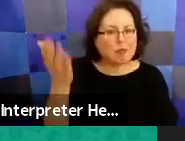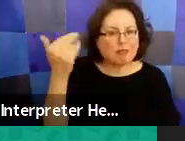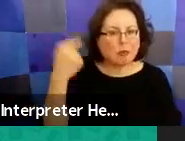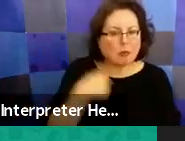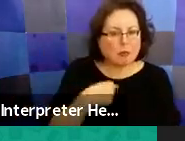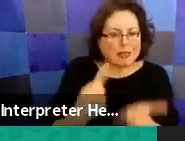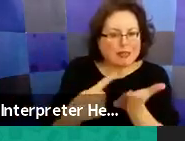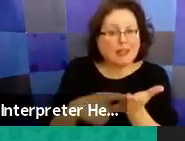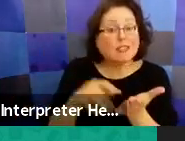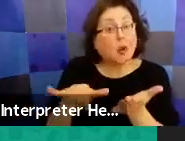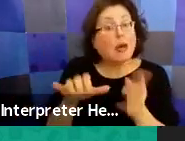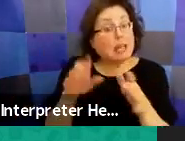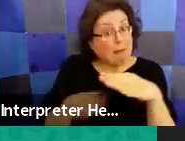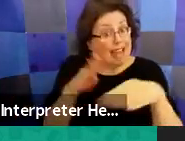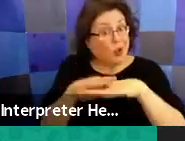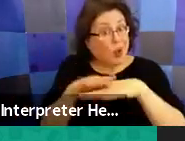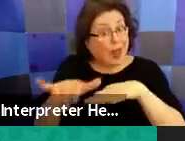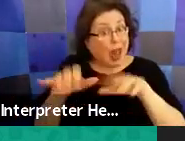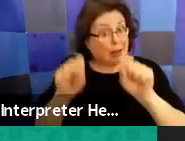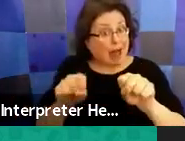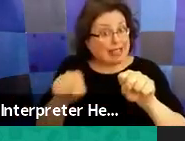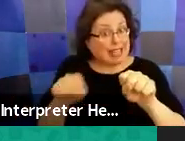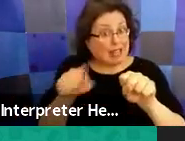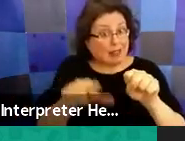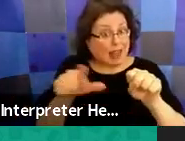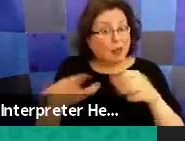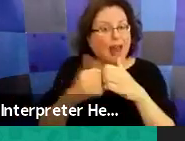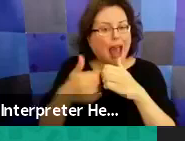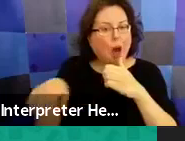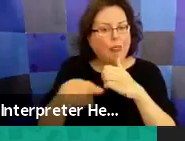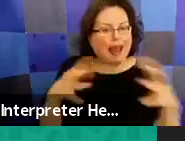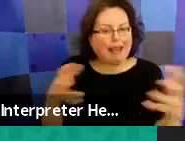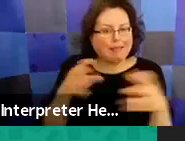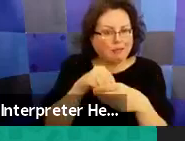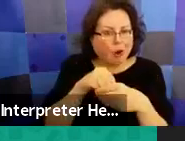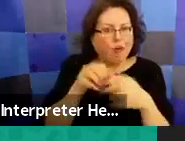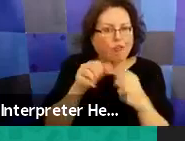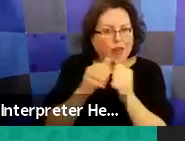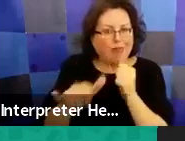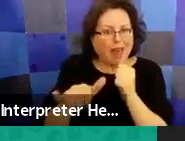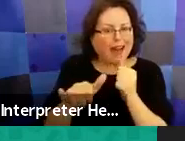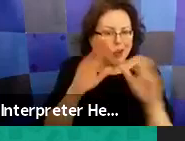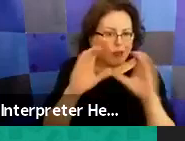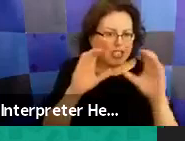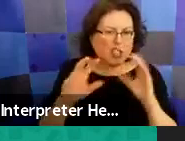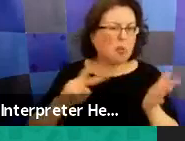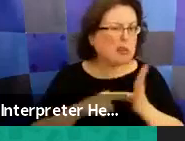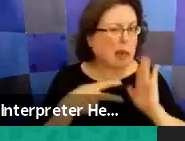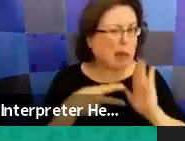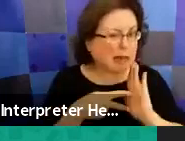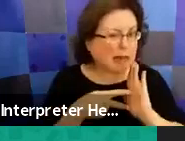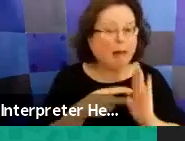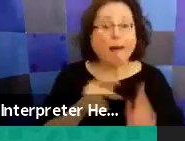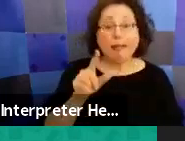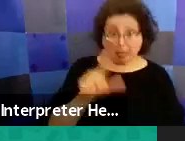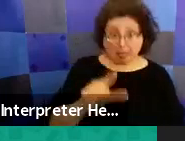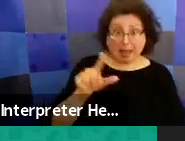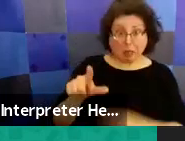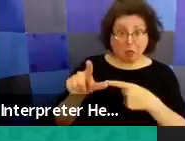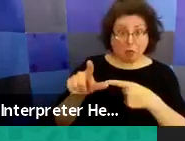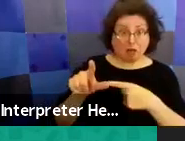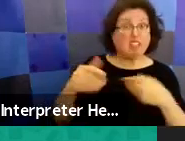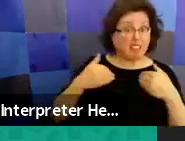the capacity of the landlord about how to engage in that conversation. So what I mean is, does the landlord have